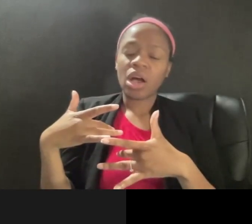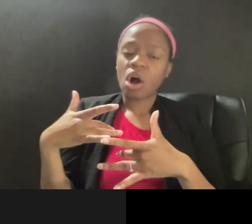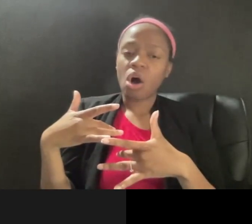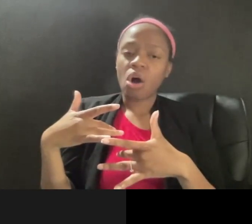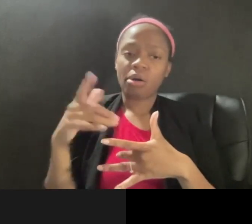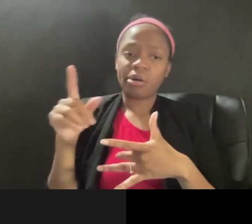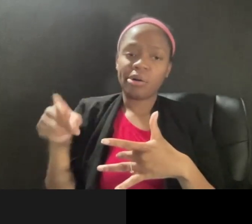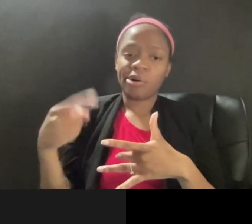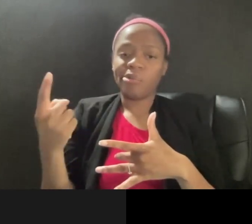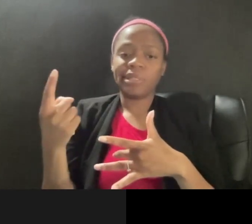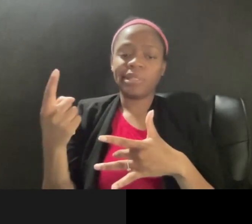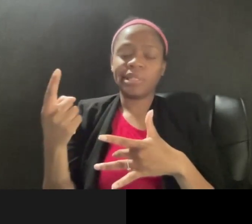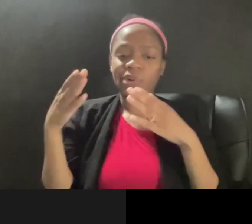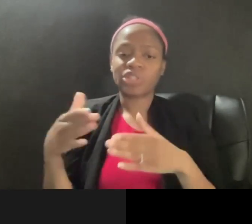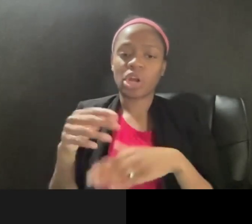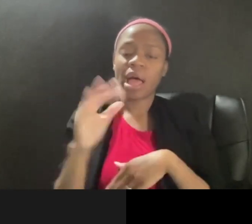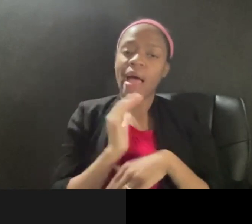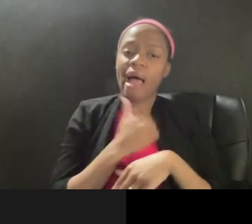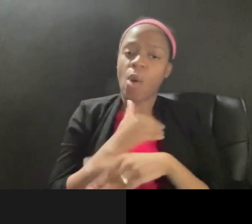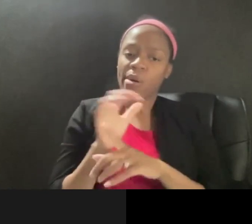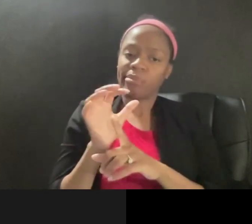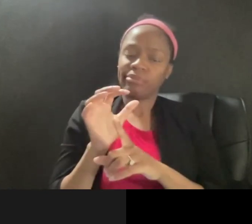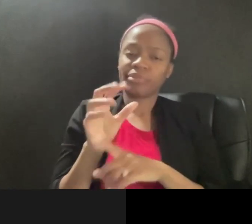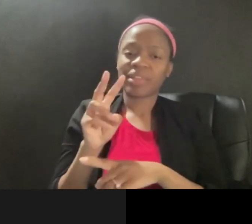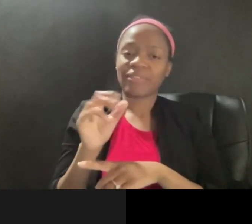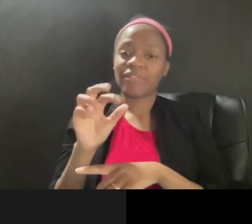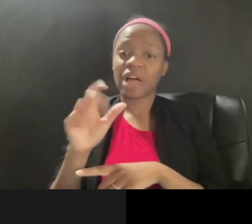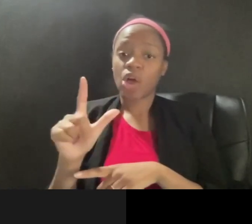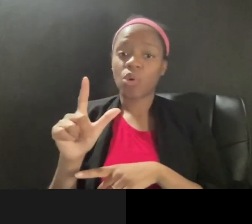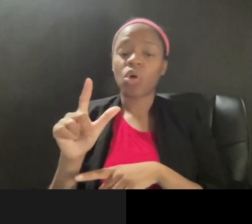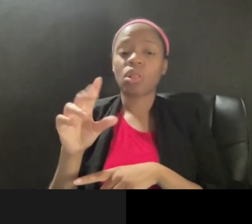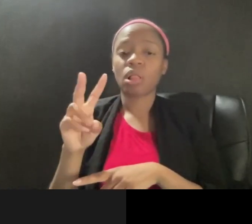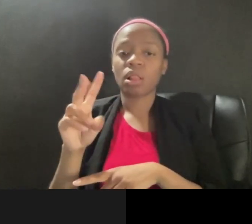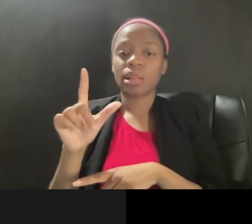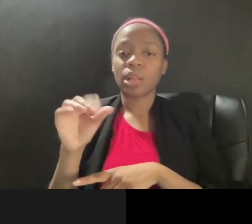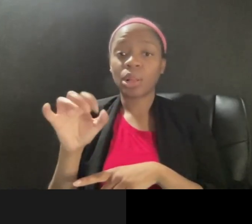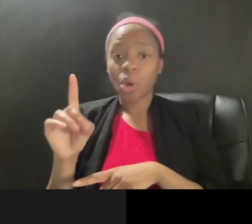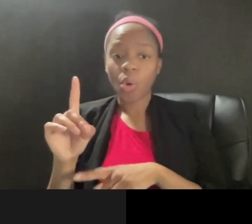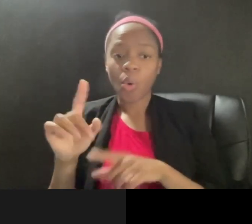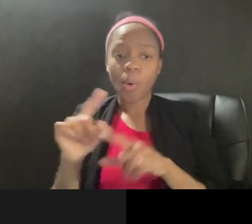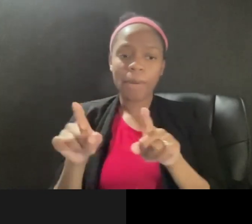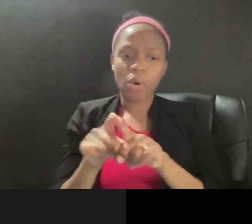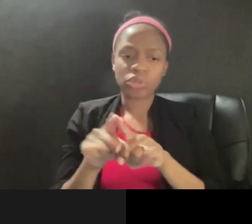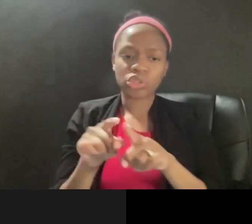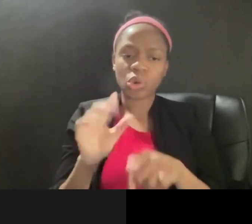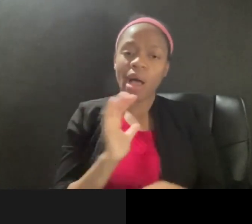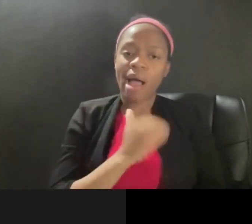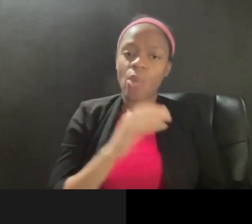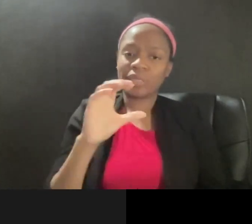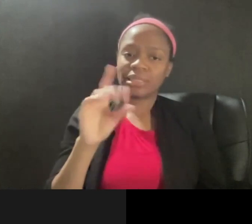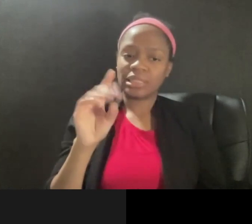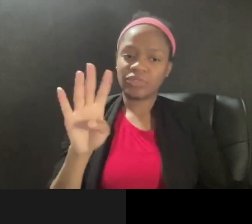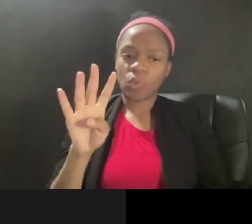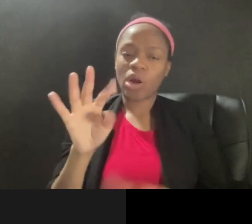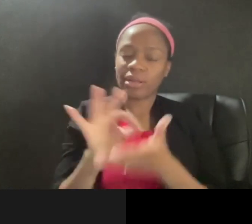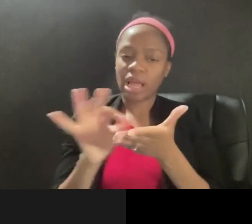CD4 count. And that doesn't really tell the whole picture. It's important, it's a baseline, but it's not everything.